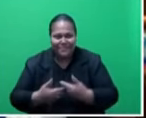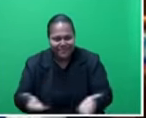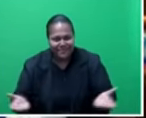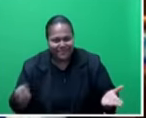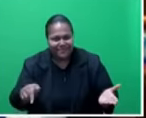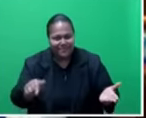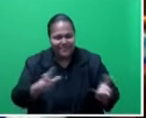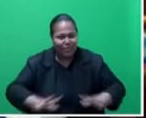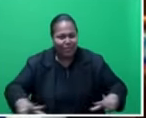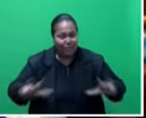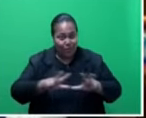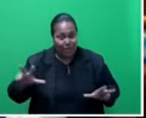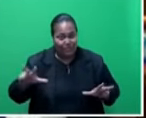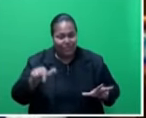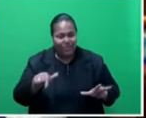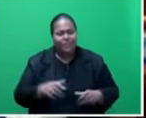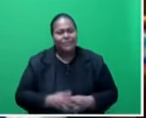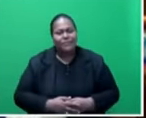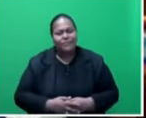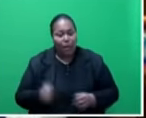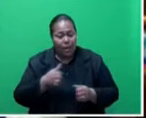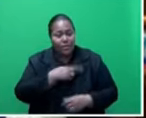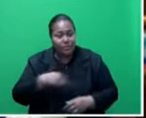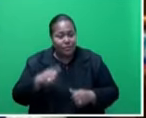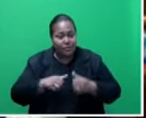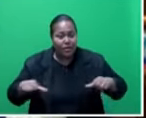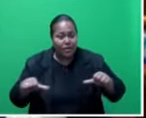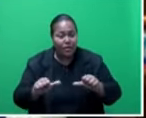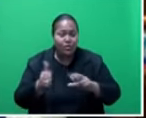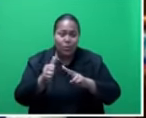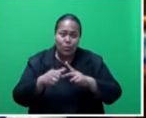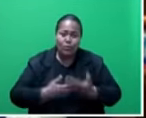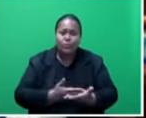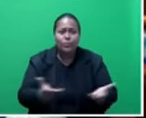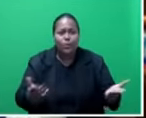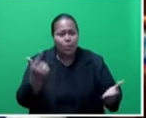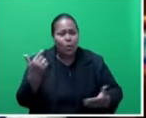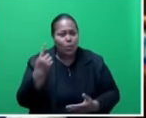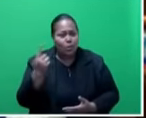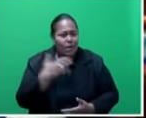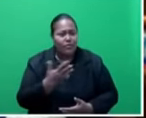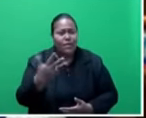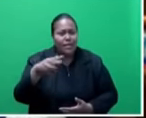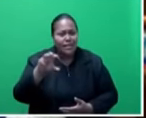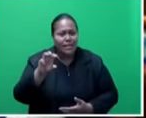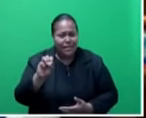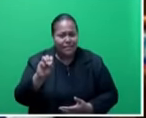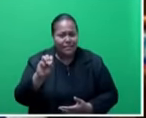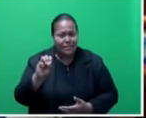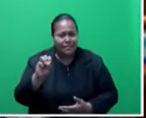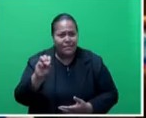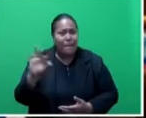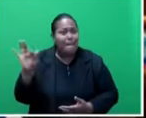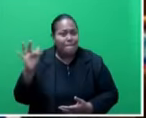TC Yasa to the flora, Ministry of Agriculture also supplied 190 bee farmers with over 3,000 kg